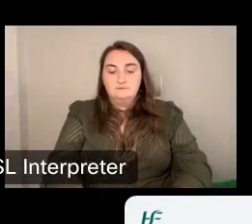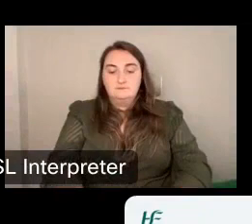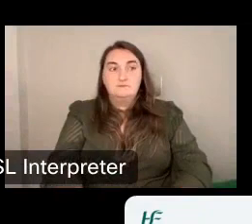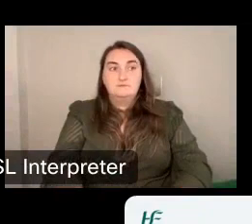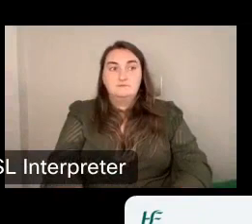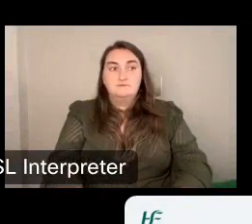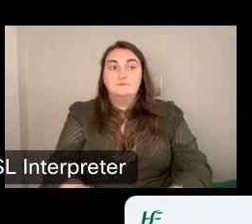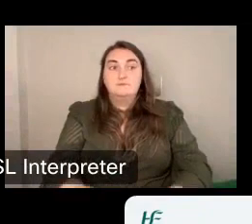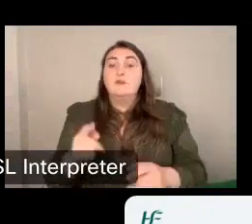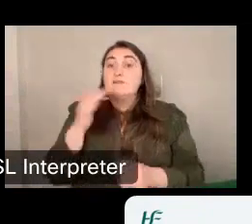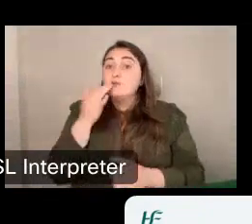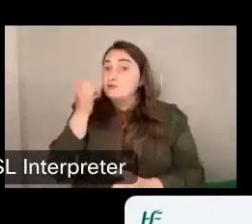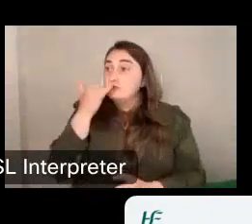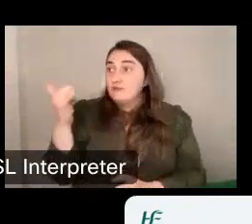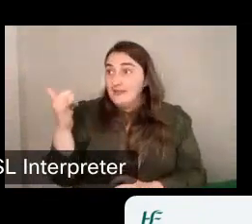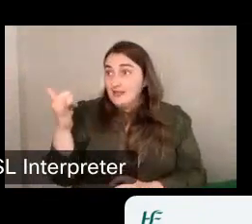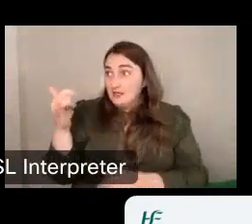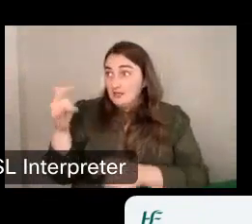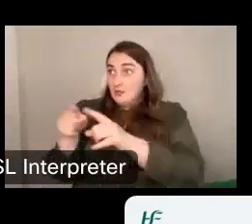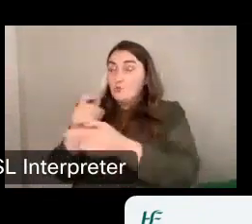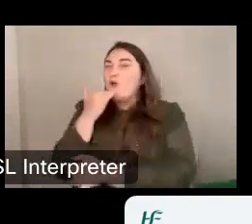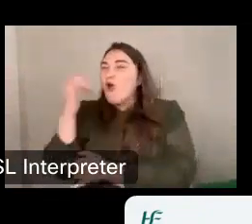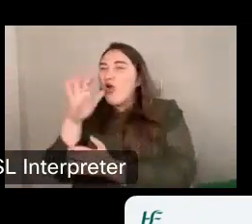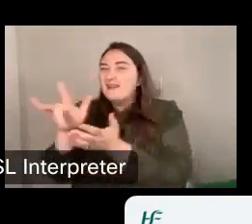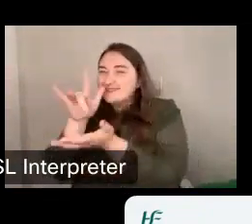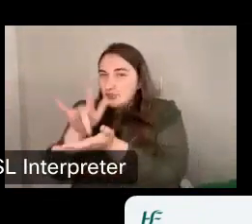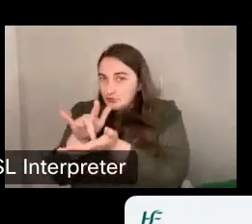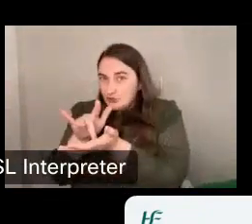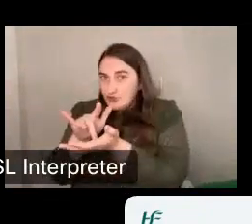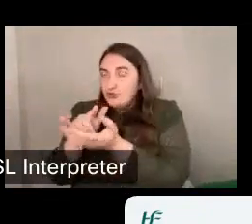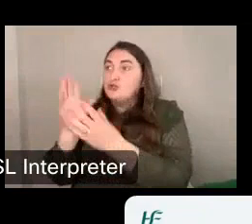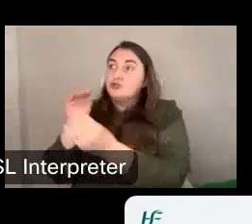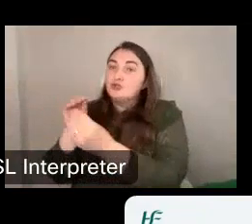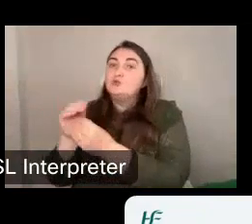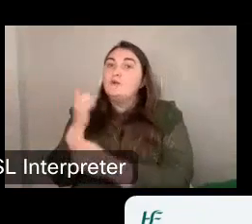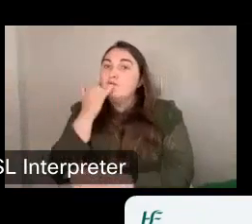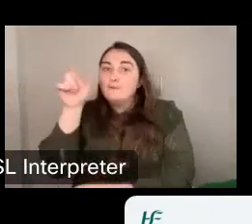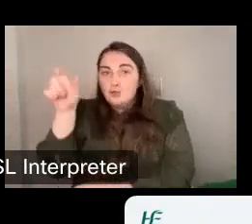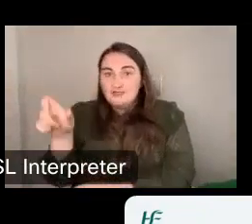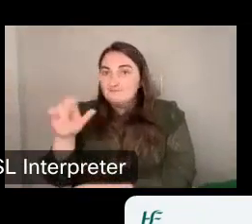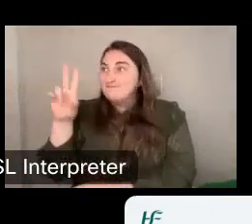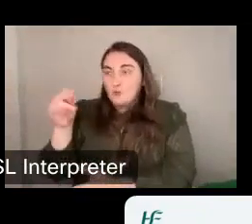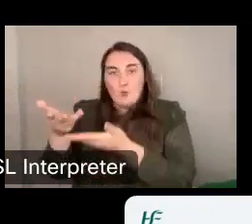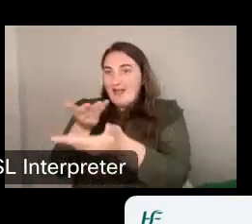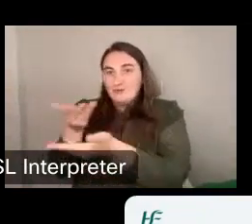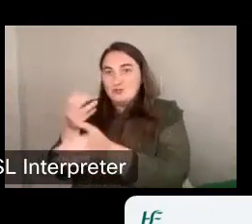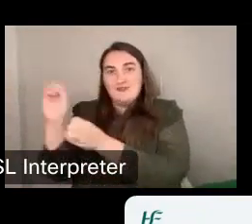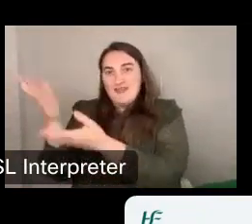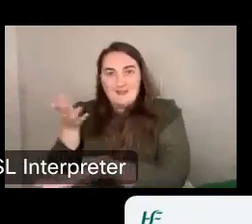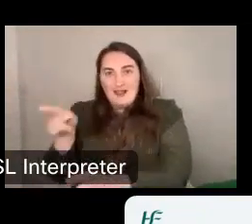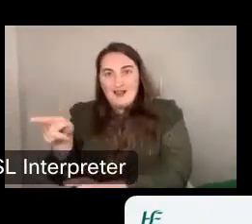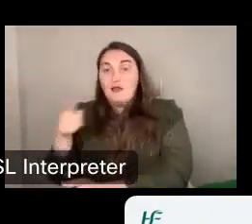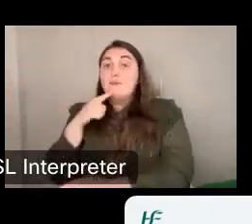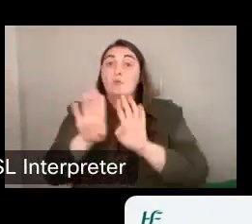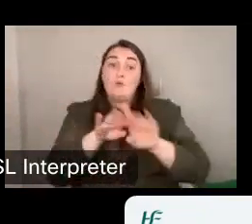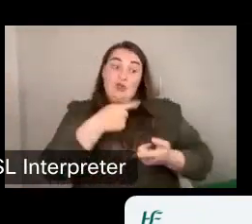So with some other providers, you will get through to a call centre, you'll be talking to a telephone operative, and there are no counsellors available. But with us, there is